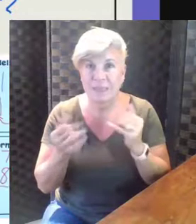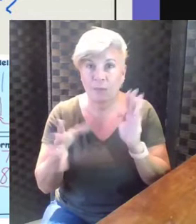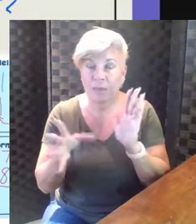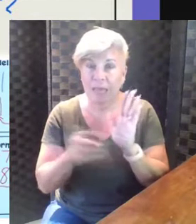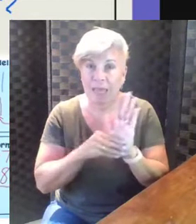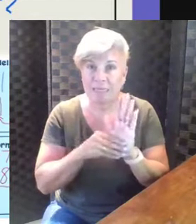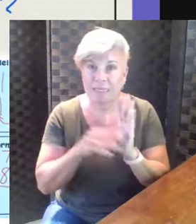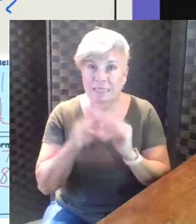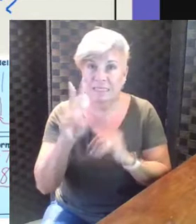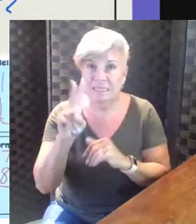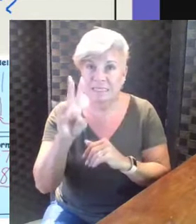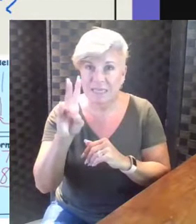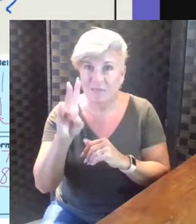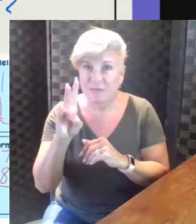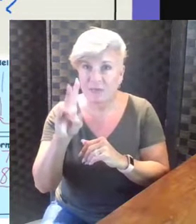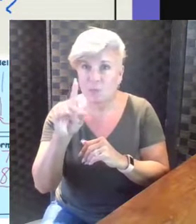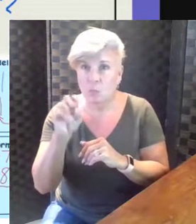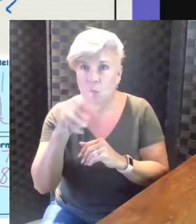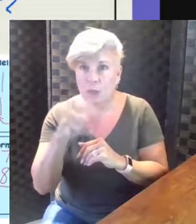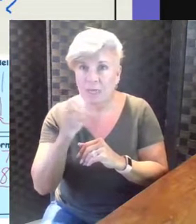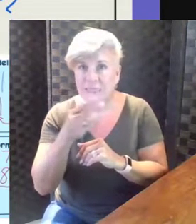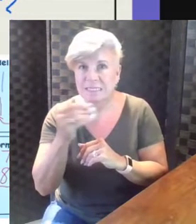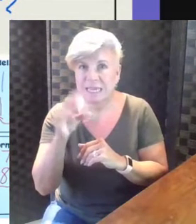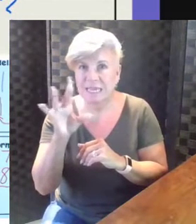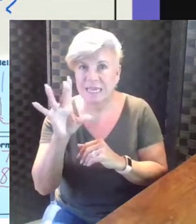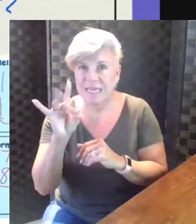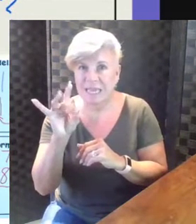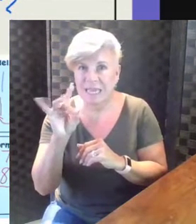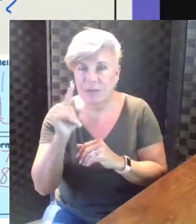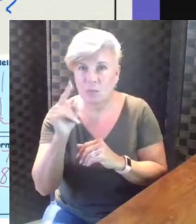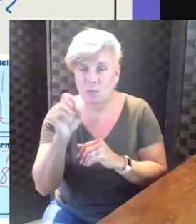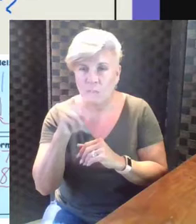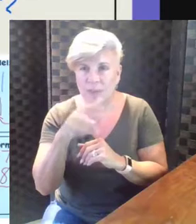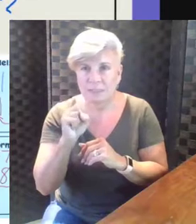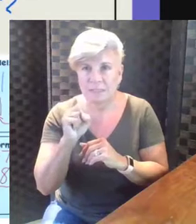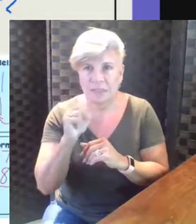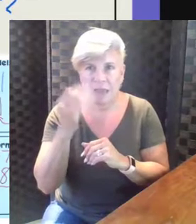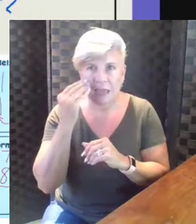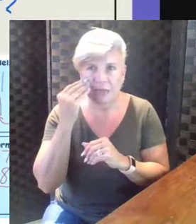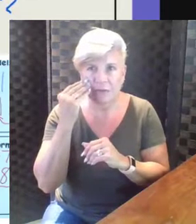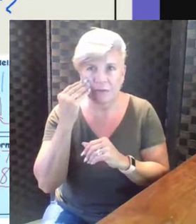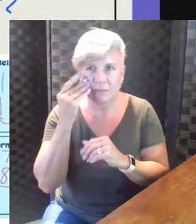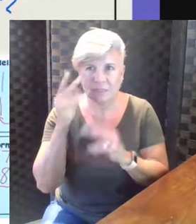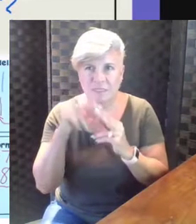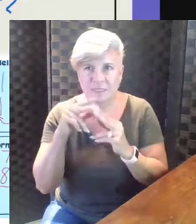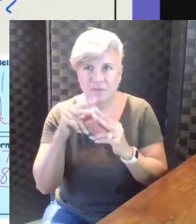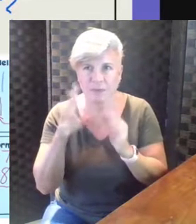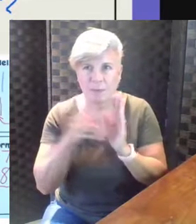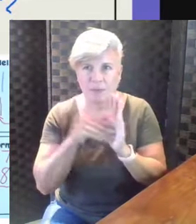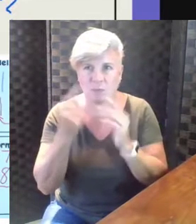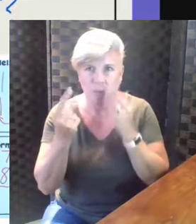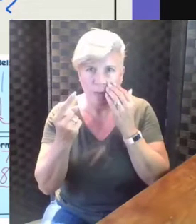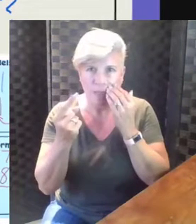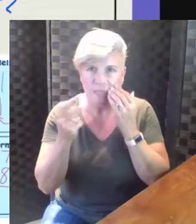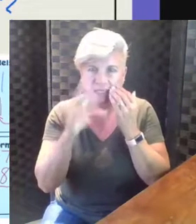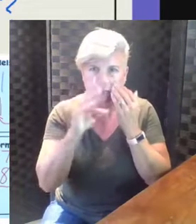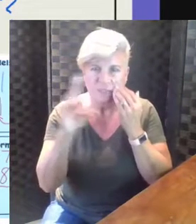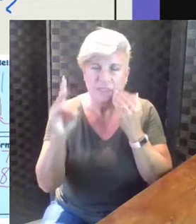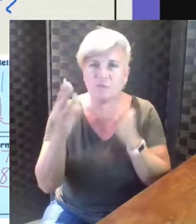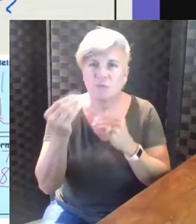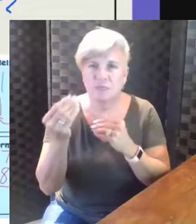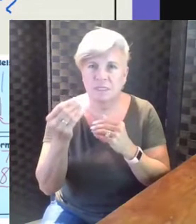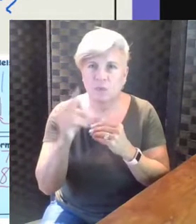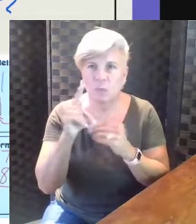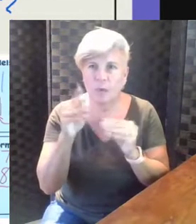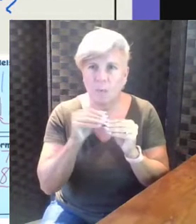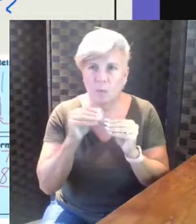Now we have 7 1s and 8 1s, and I know that 7 plus 8 is a doubles plus 1. 7 plus 7 is 14.